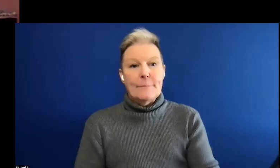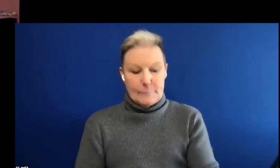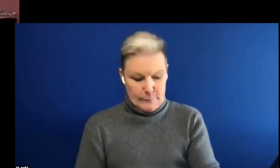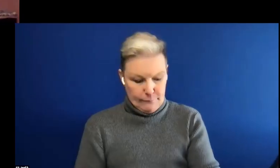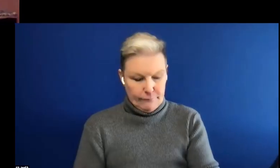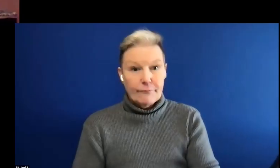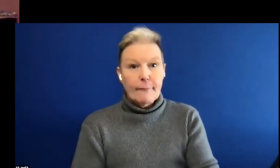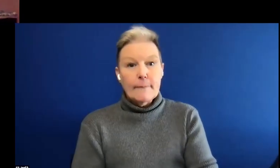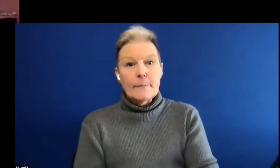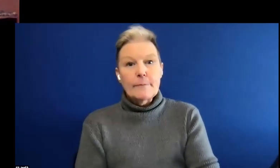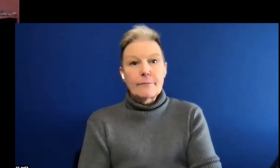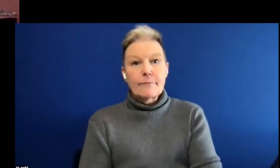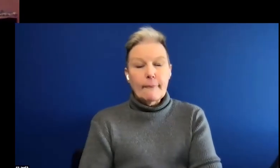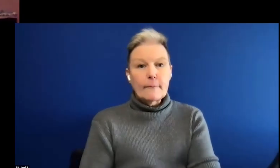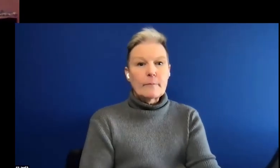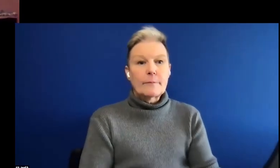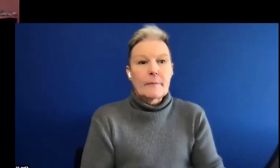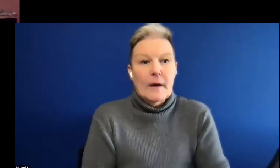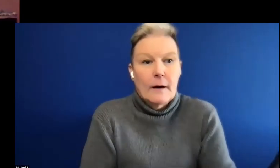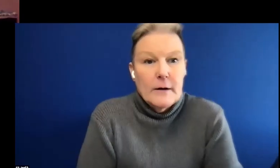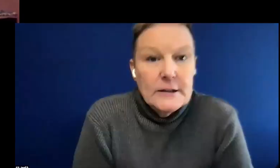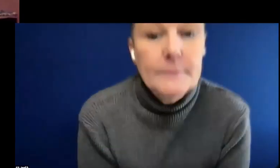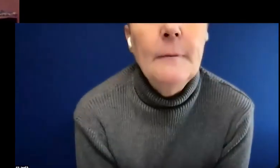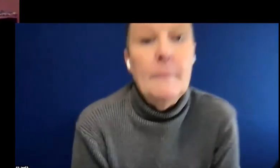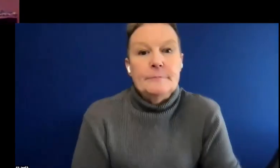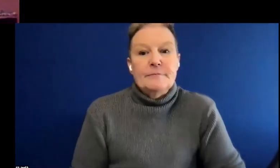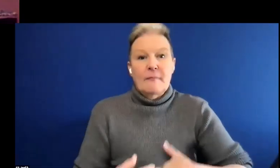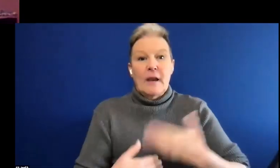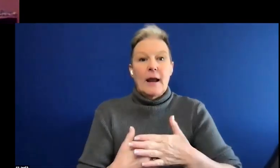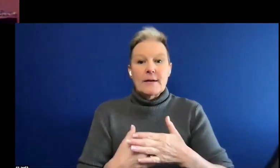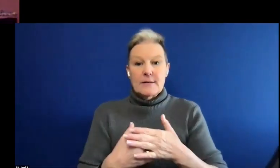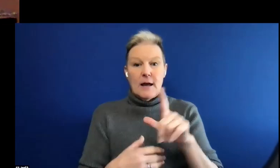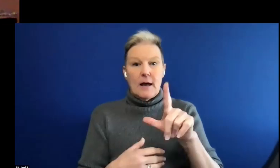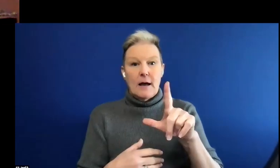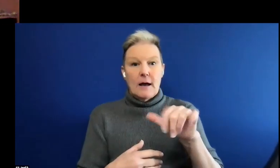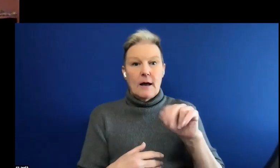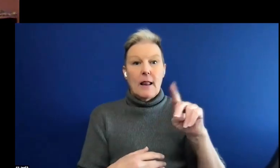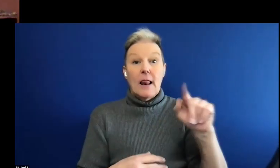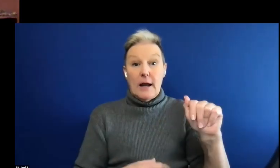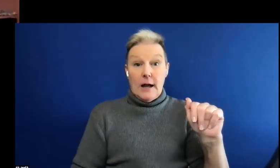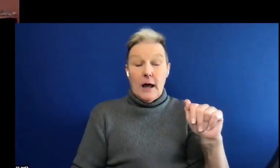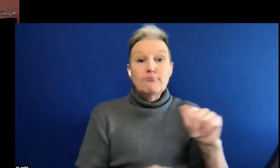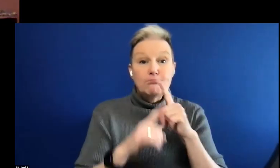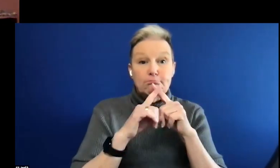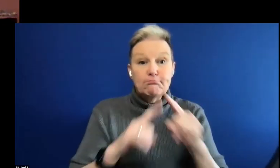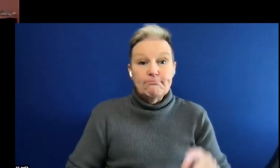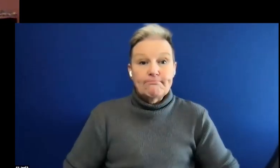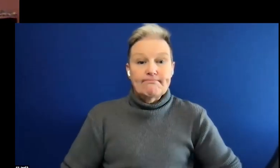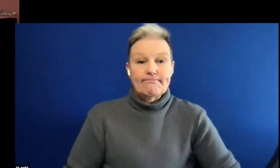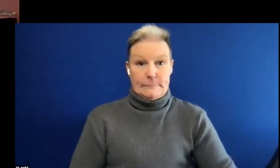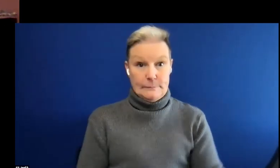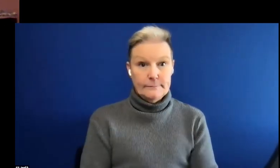thank you. Next, for the person online. Linda, if you can go ahead and unmute yourself.